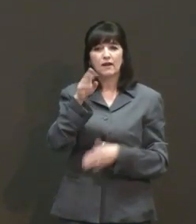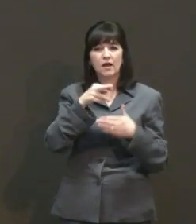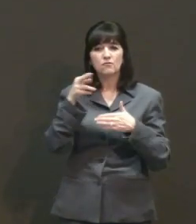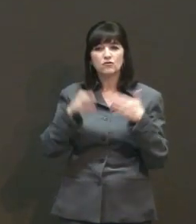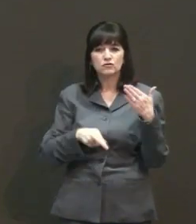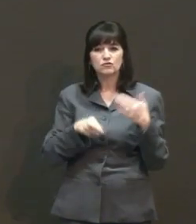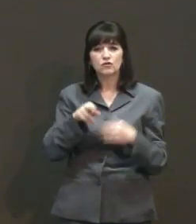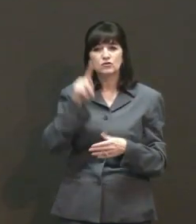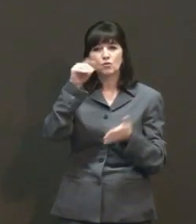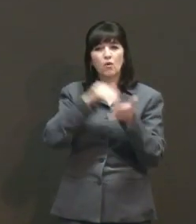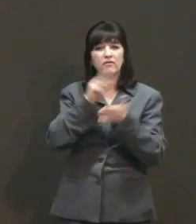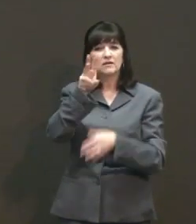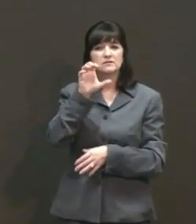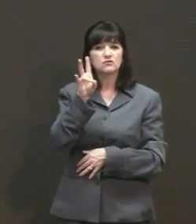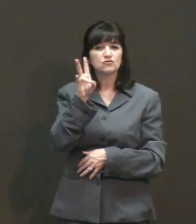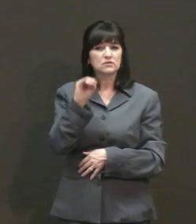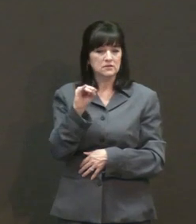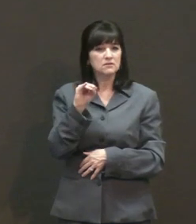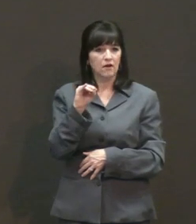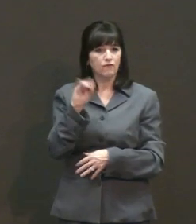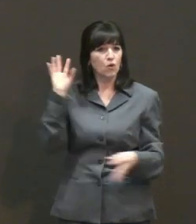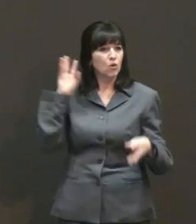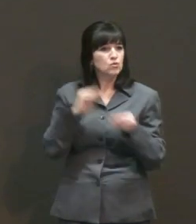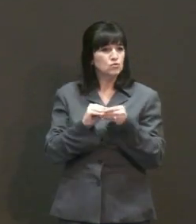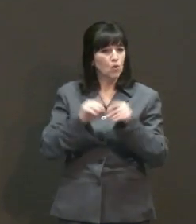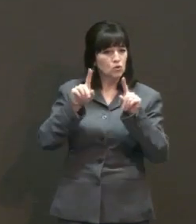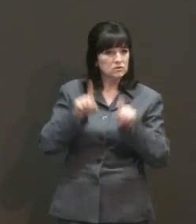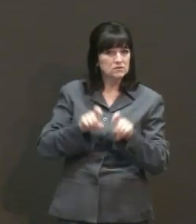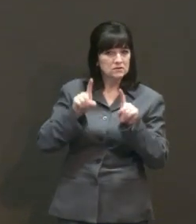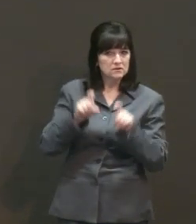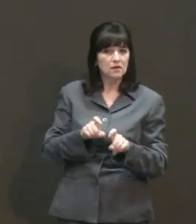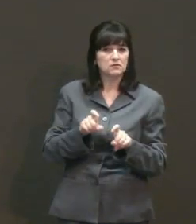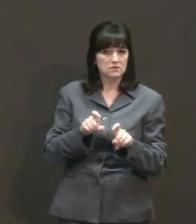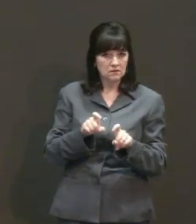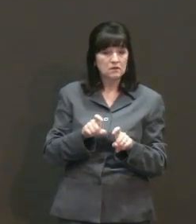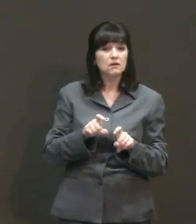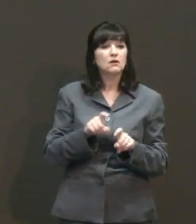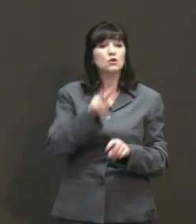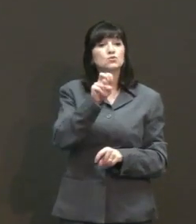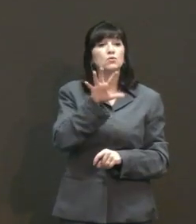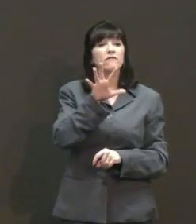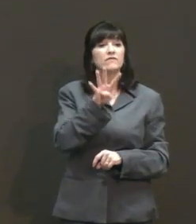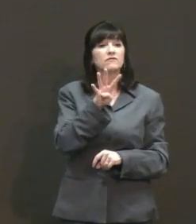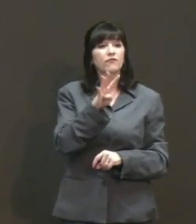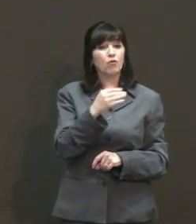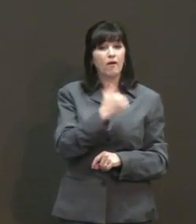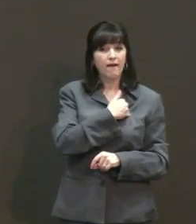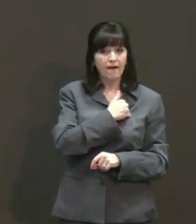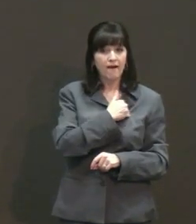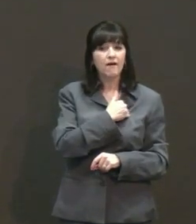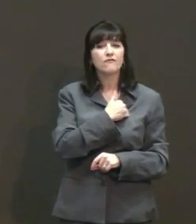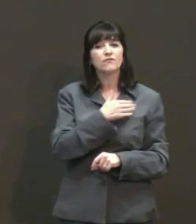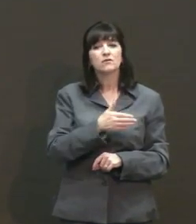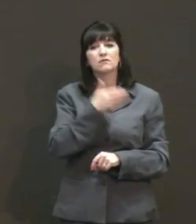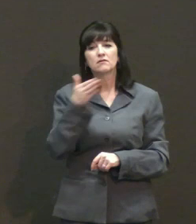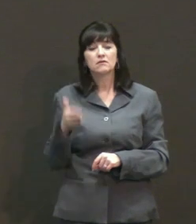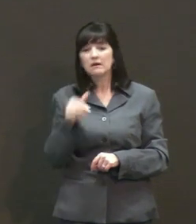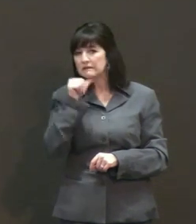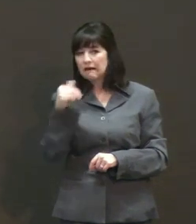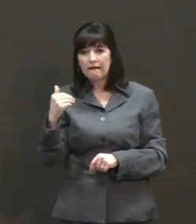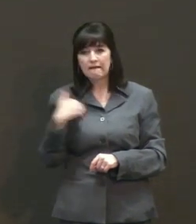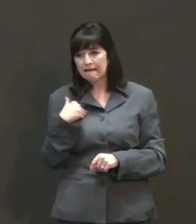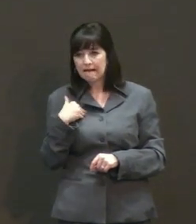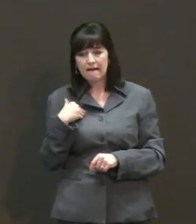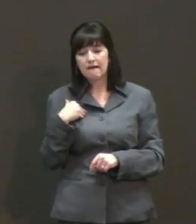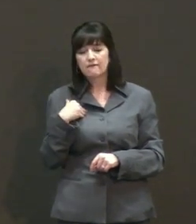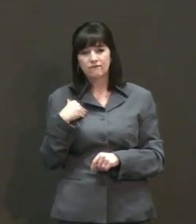1,670 total tested with 254 positive. If you could just explain, there's a certain protocol